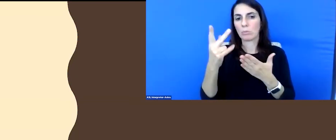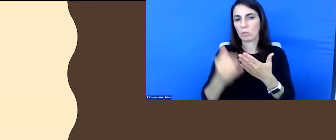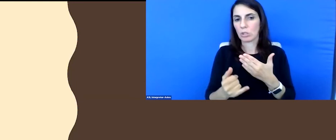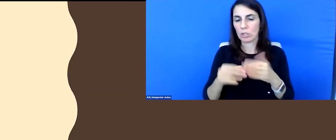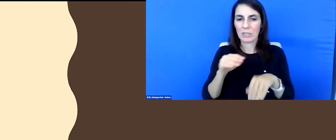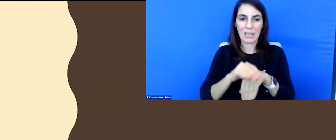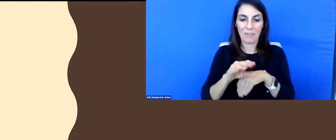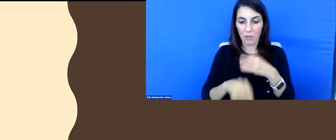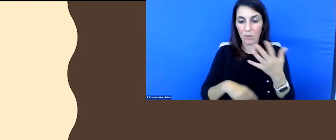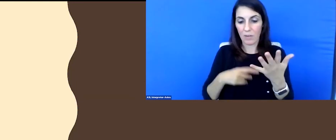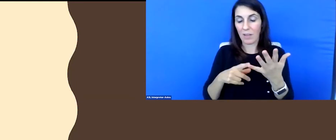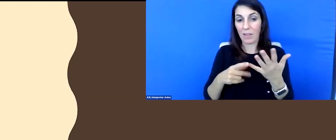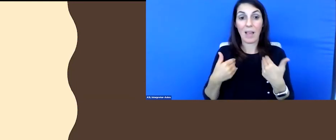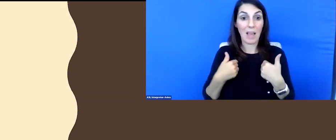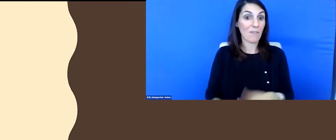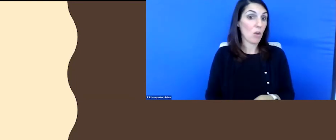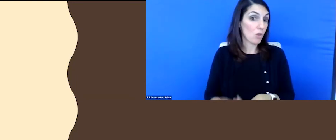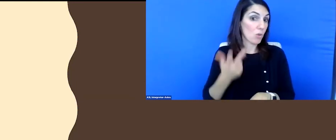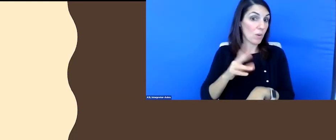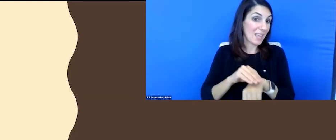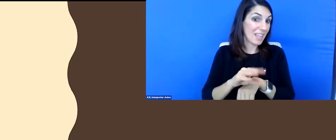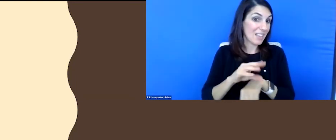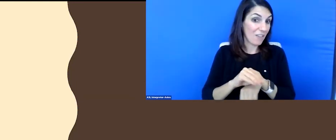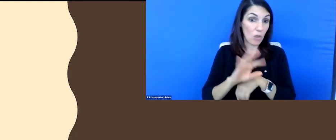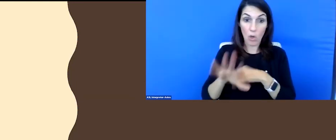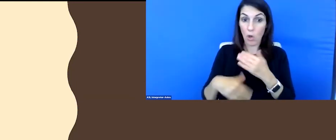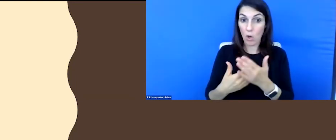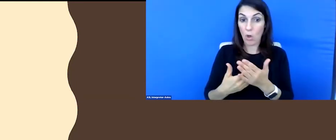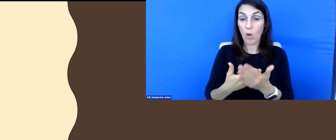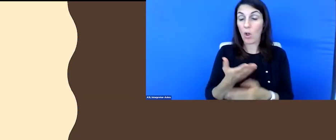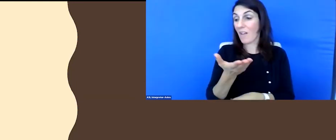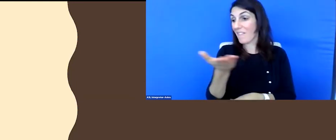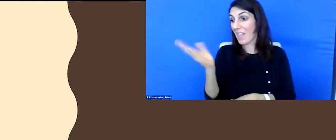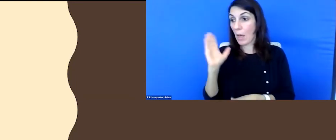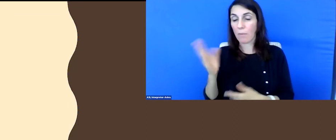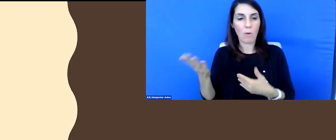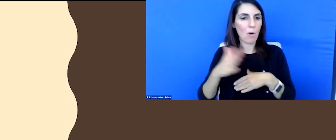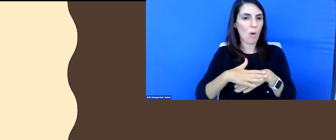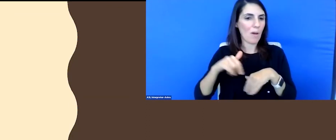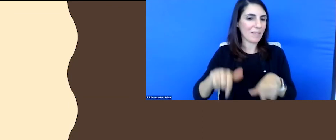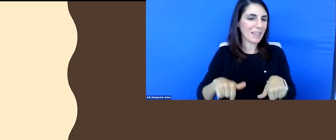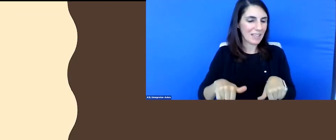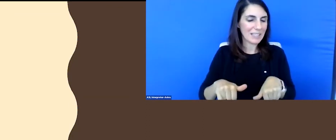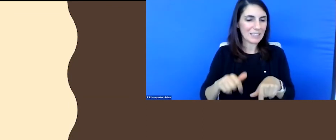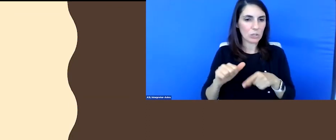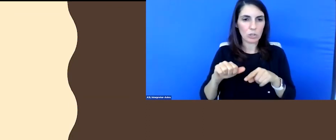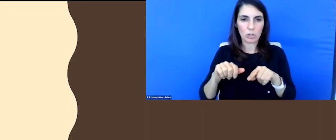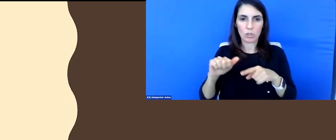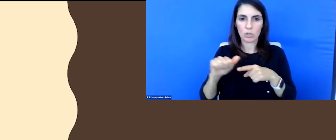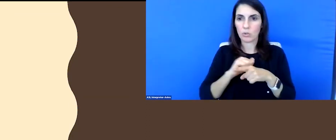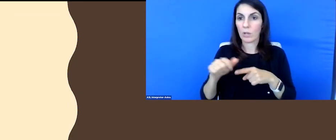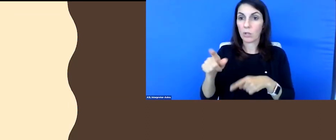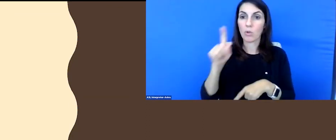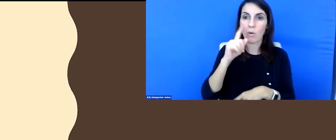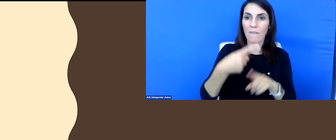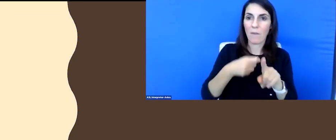of them, and they're actually all on the training today. You heard from Mark, he was one of our